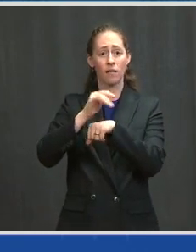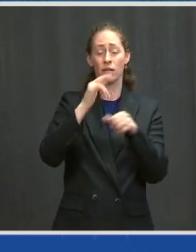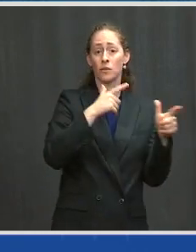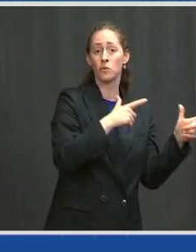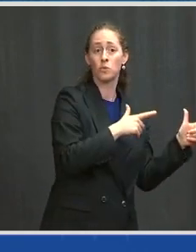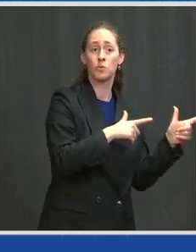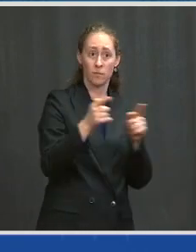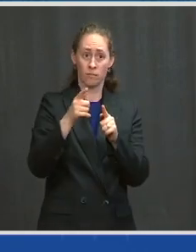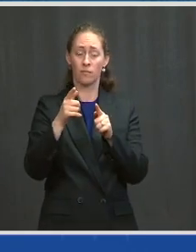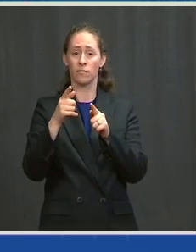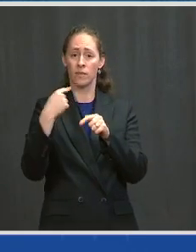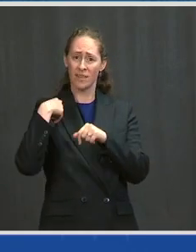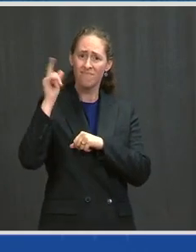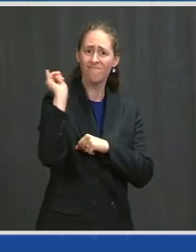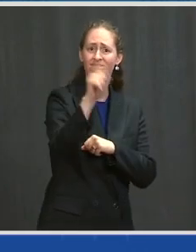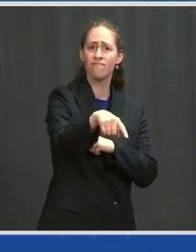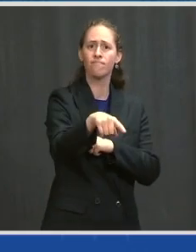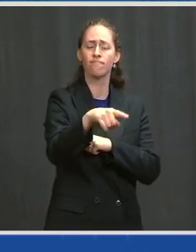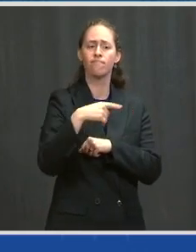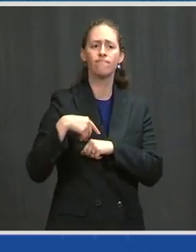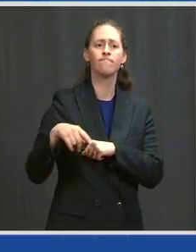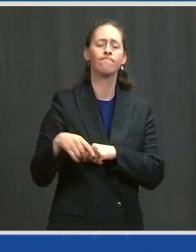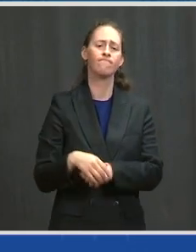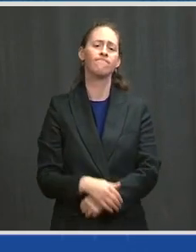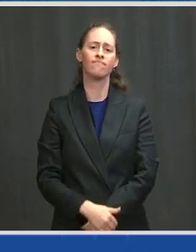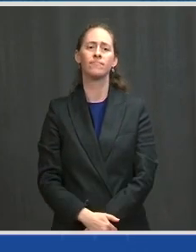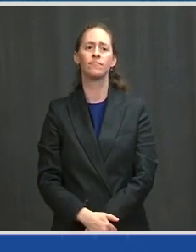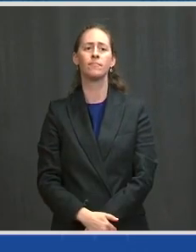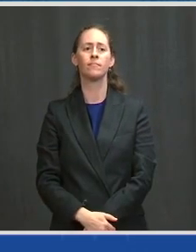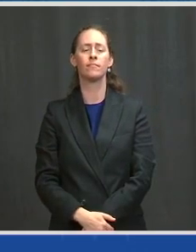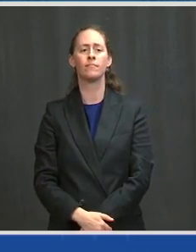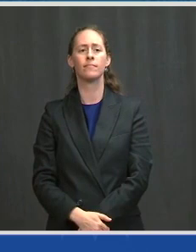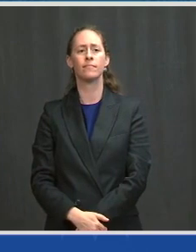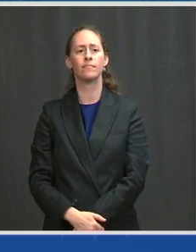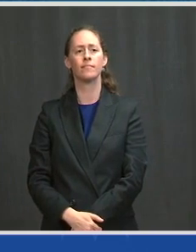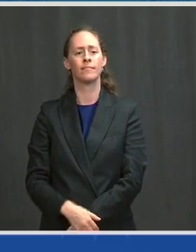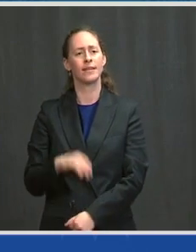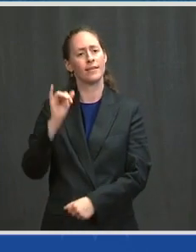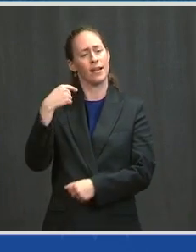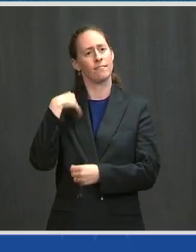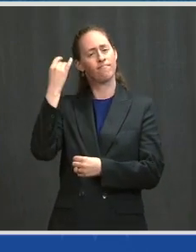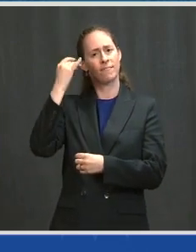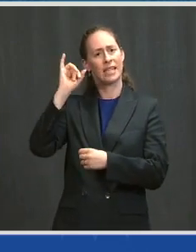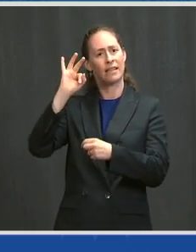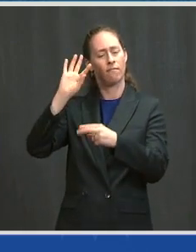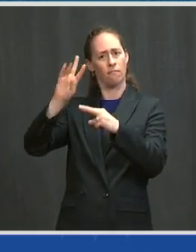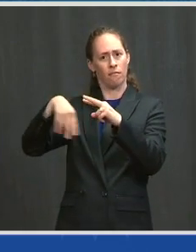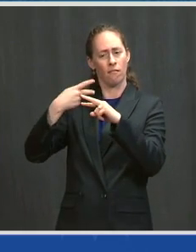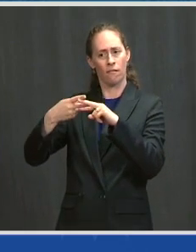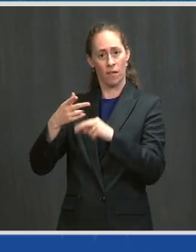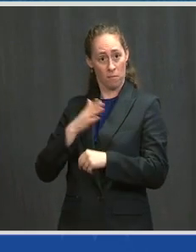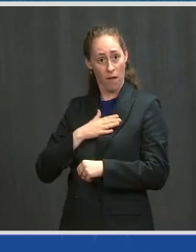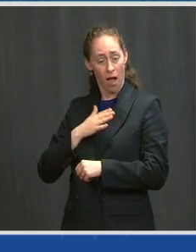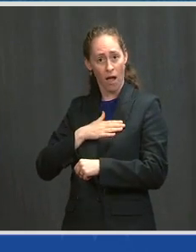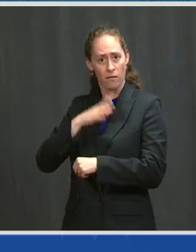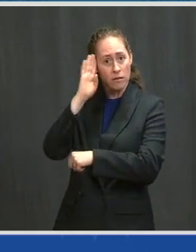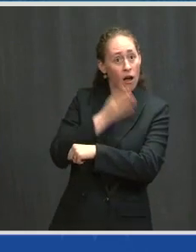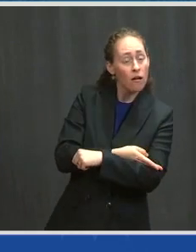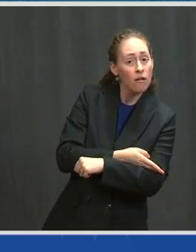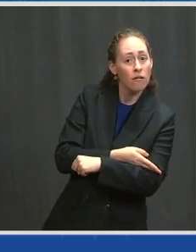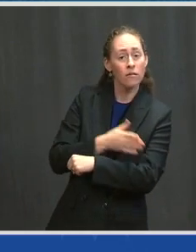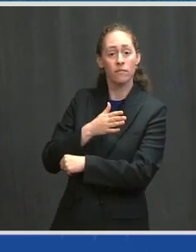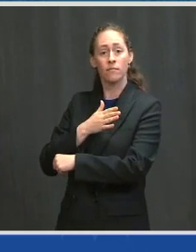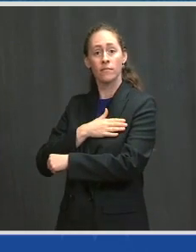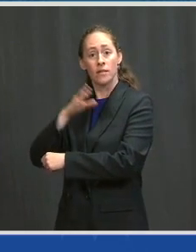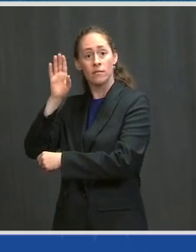and wondering, is it my son, my daughter, my husband, someone I love? Is that who got lost? Because